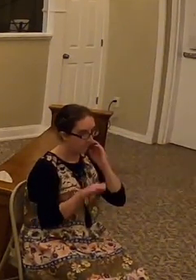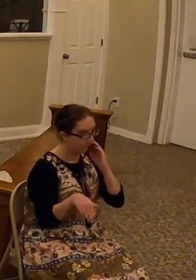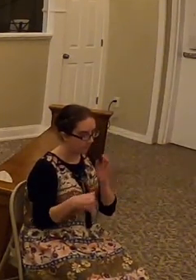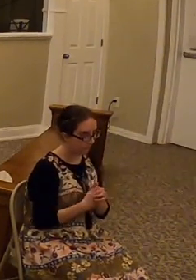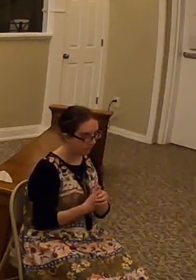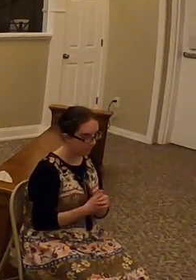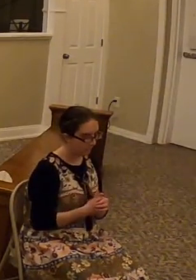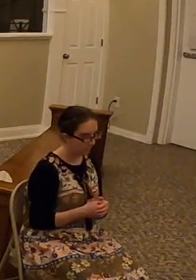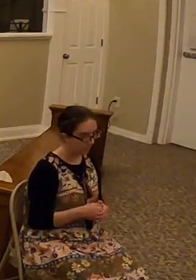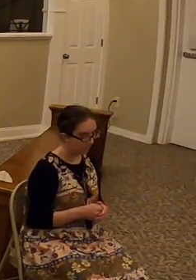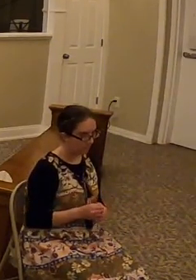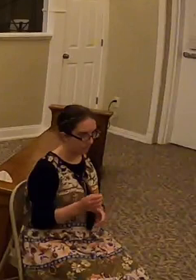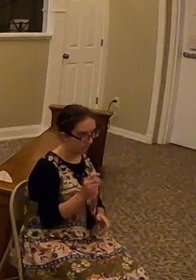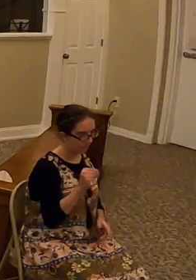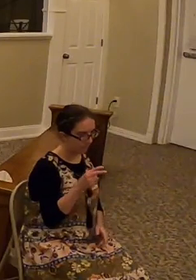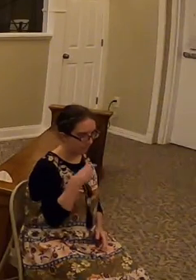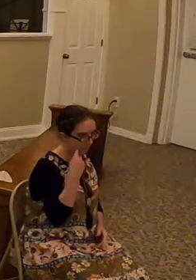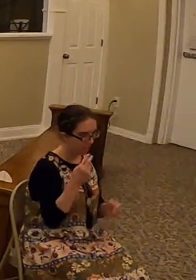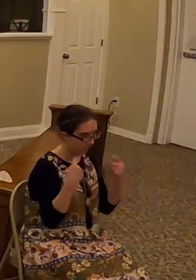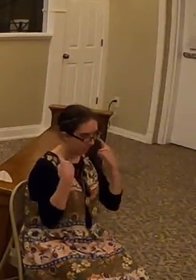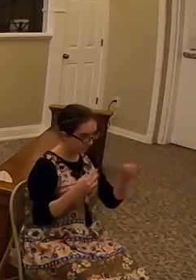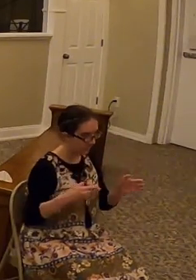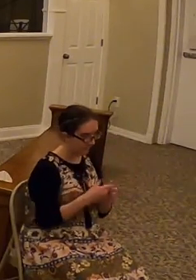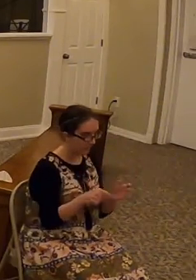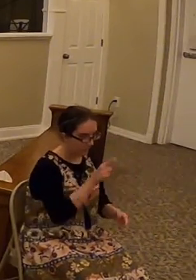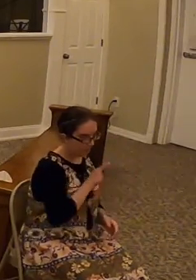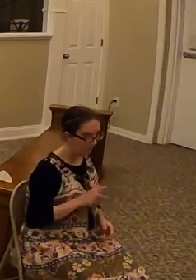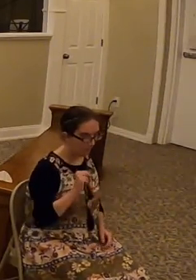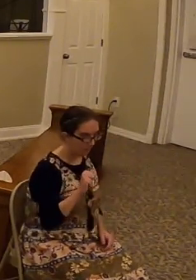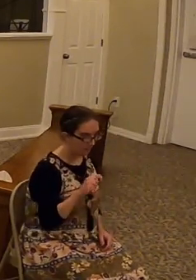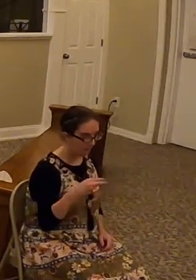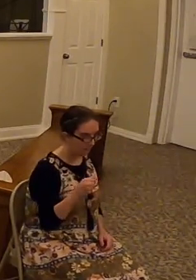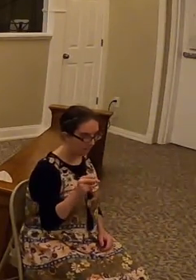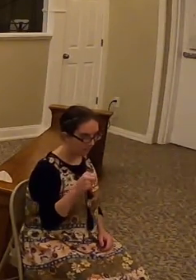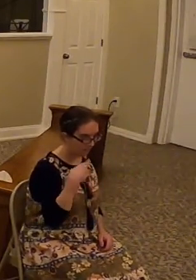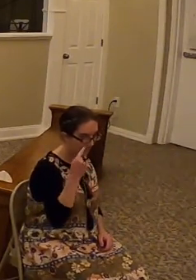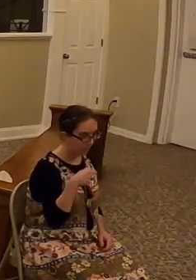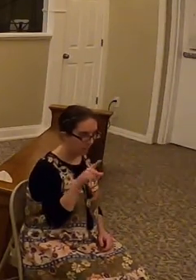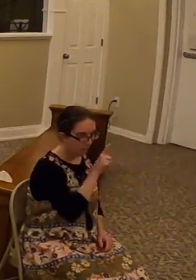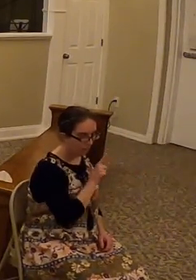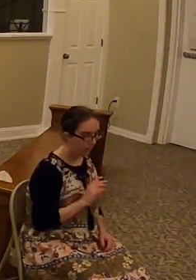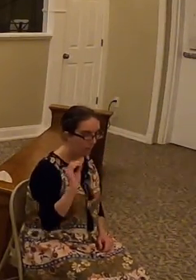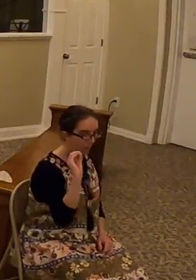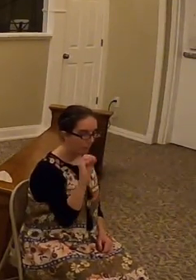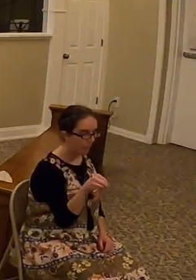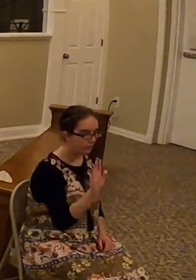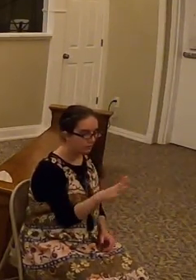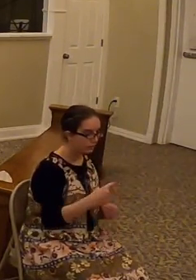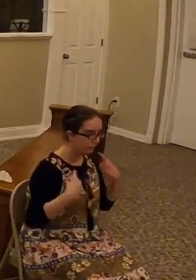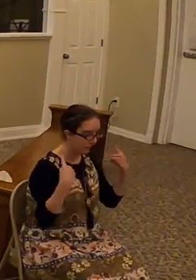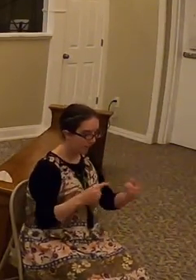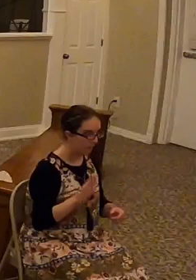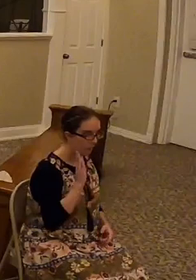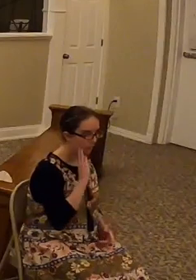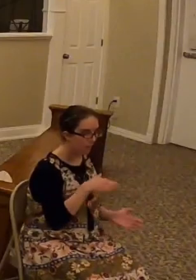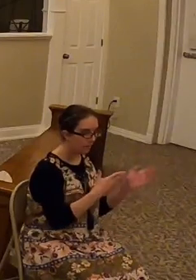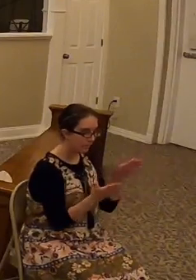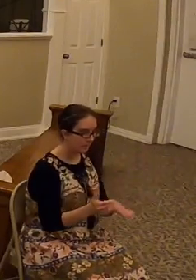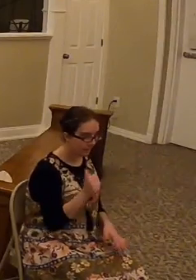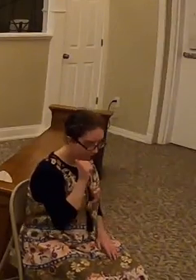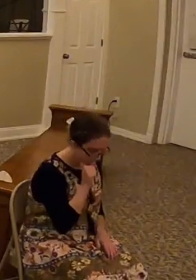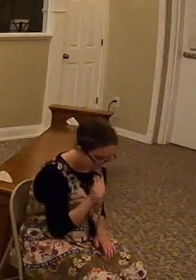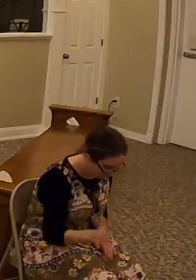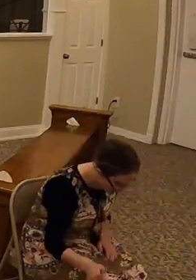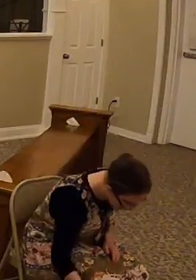all Israel, before the sun. David said unto Nathan, I have sinned against the Lord. Nathan said unto David, the Lord also hath put away thy sin, that thou shalt die not.